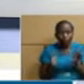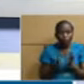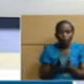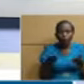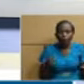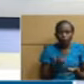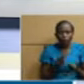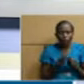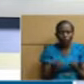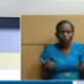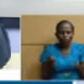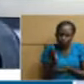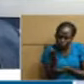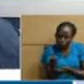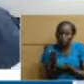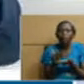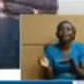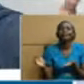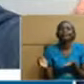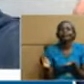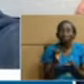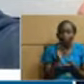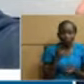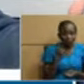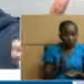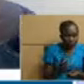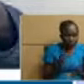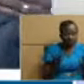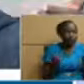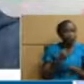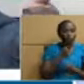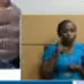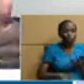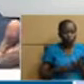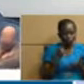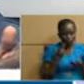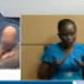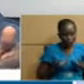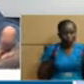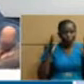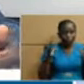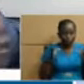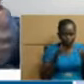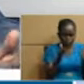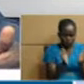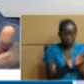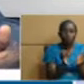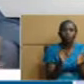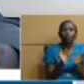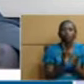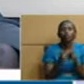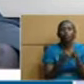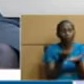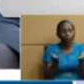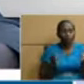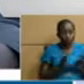small component. But what have we done to encompass a bigger scope of audience? You've realized that